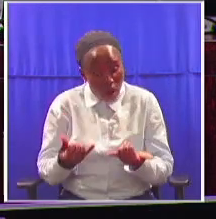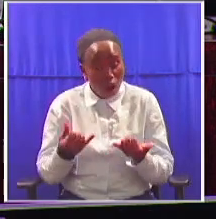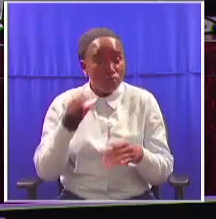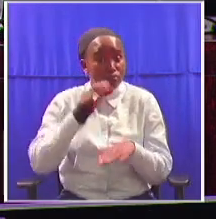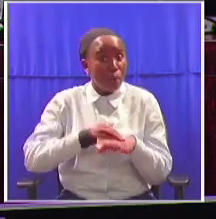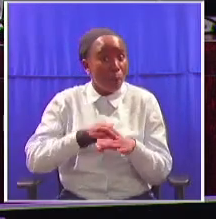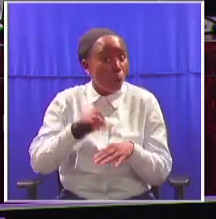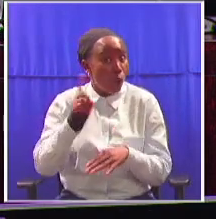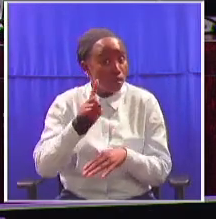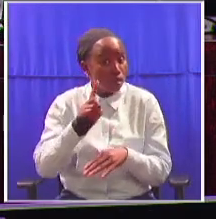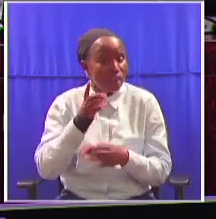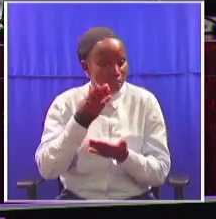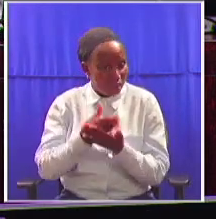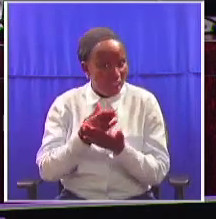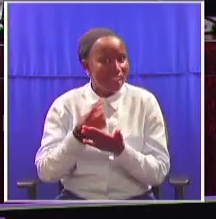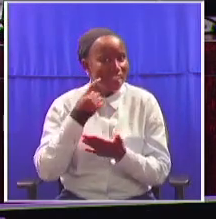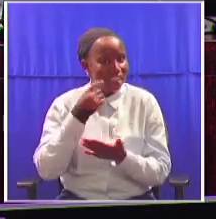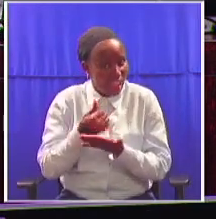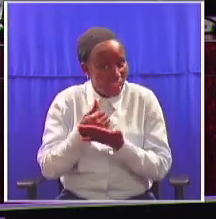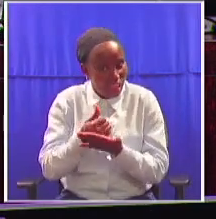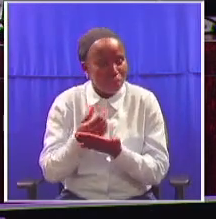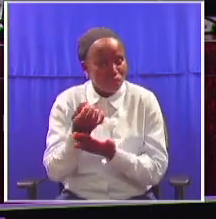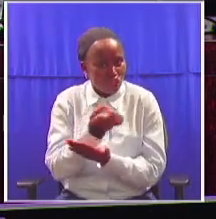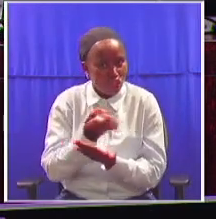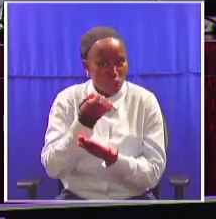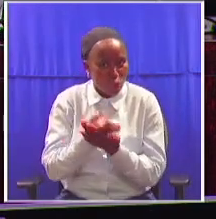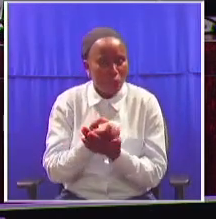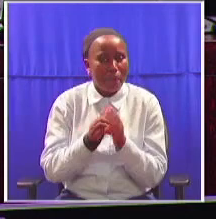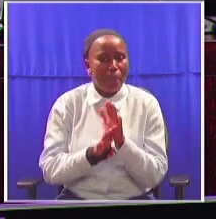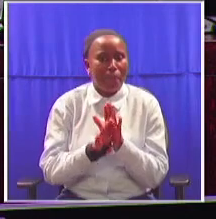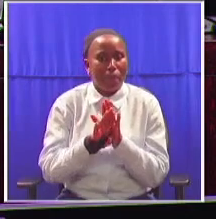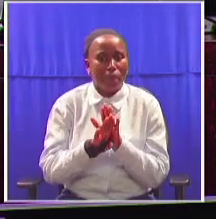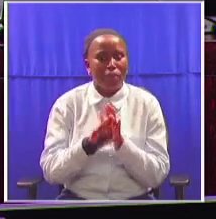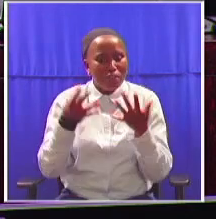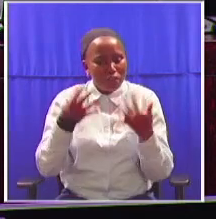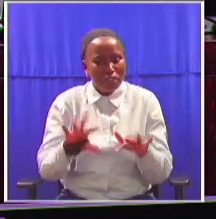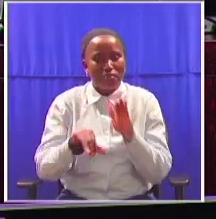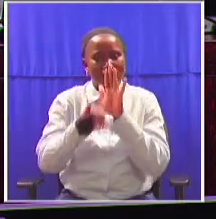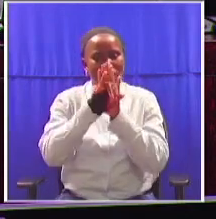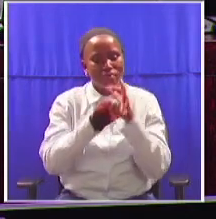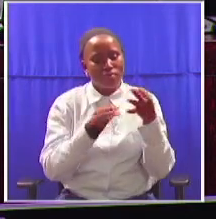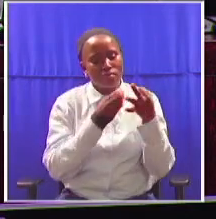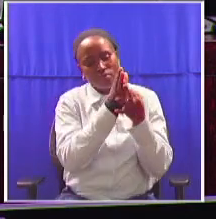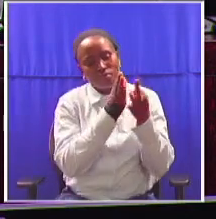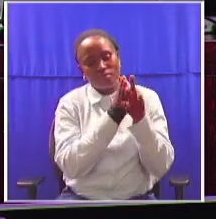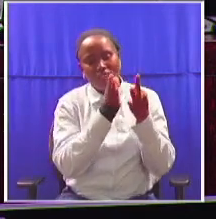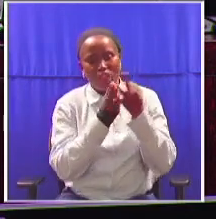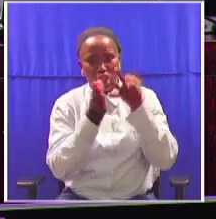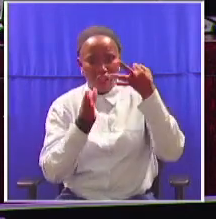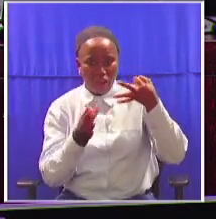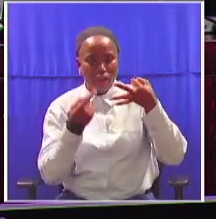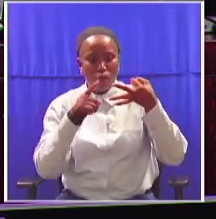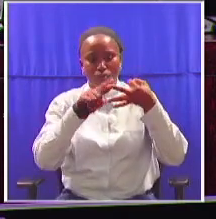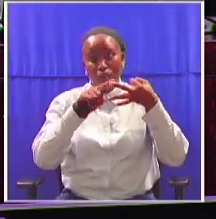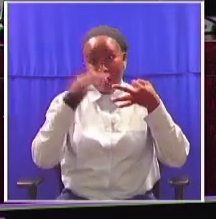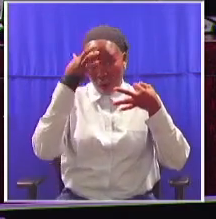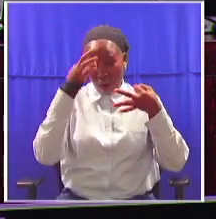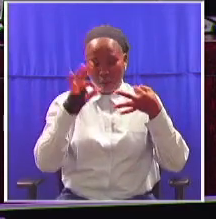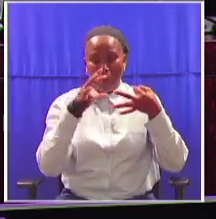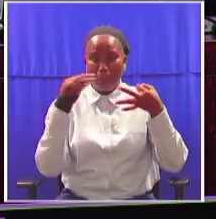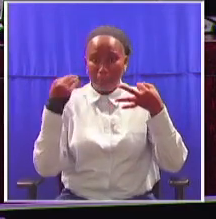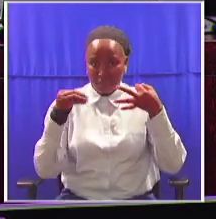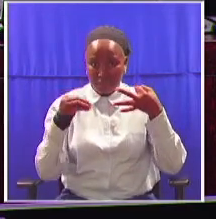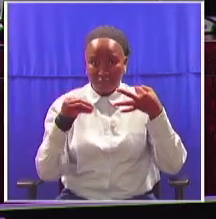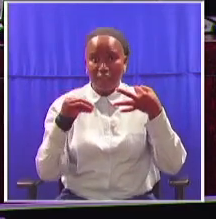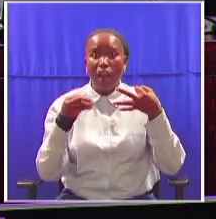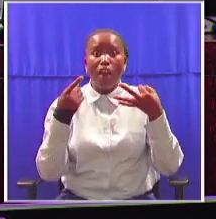economy. We have established three work streams between government and business,